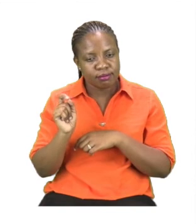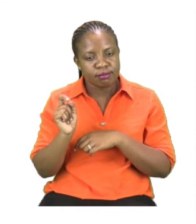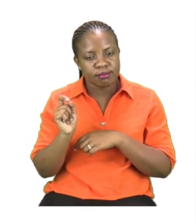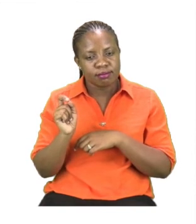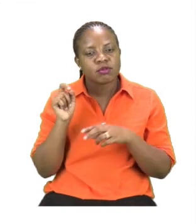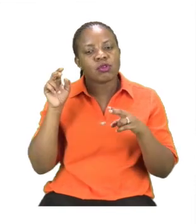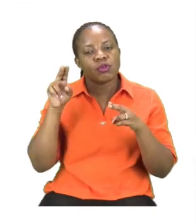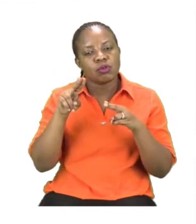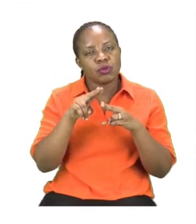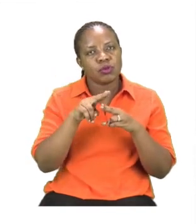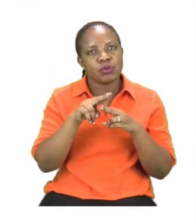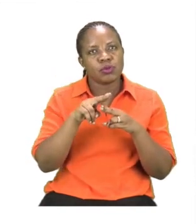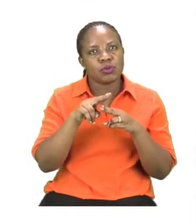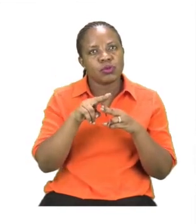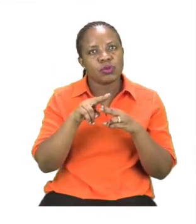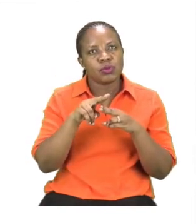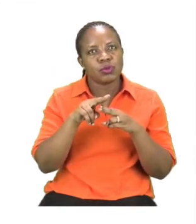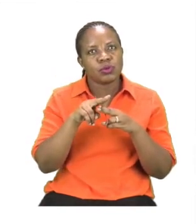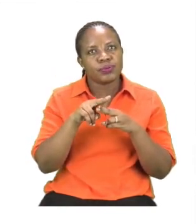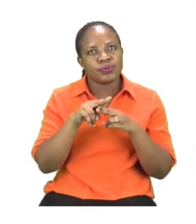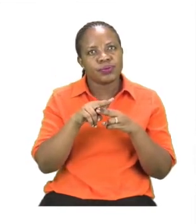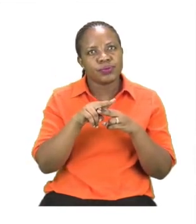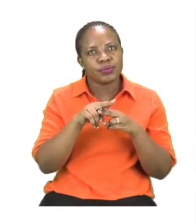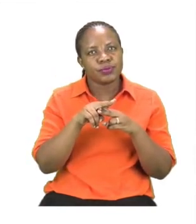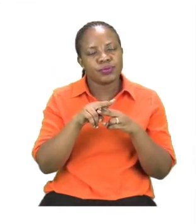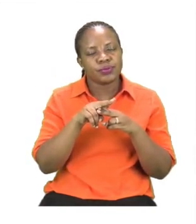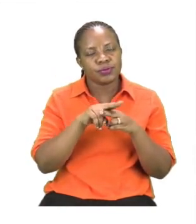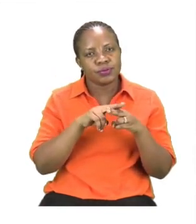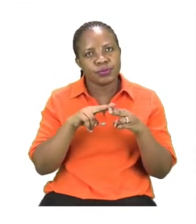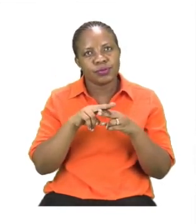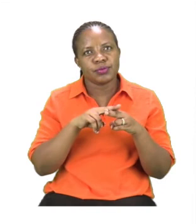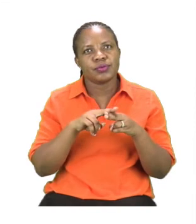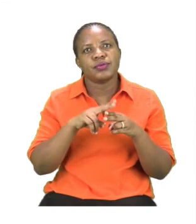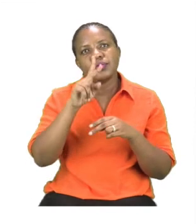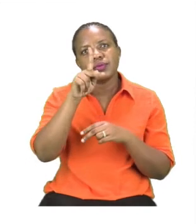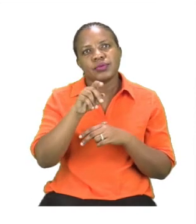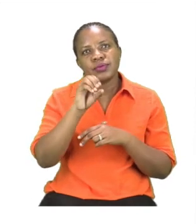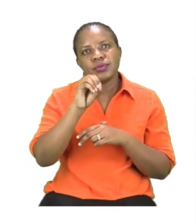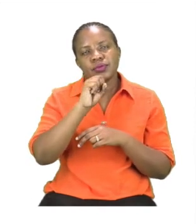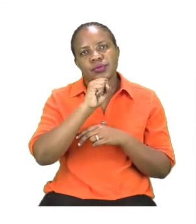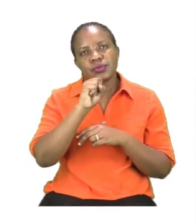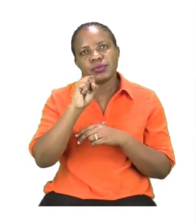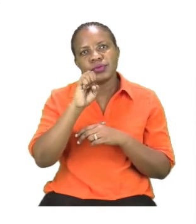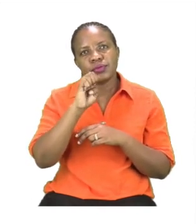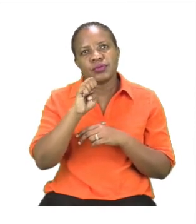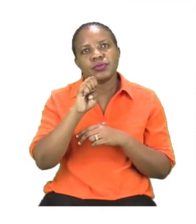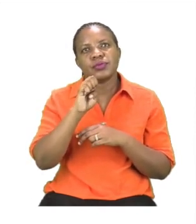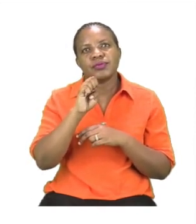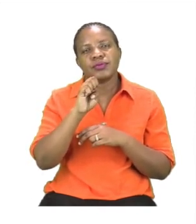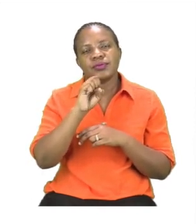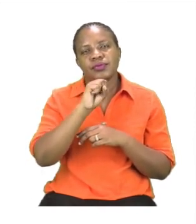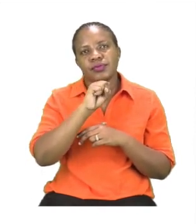a noun. Number one says, I saw the dog that belongs